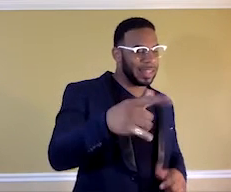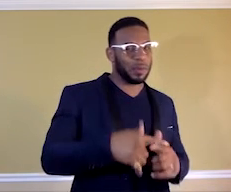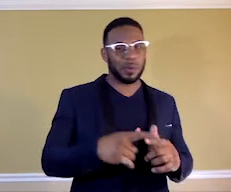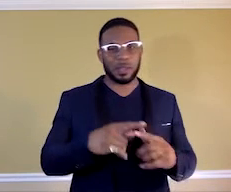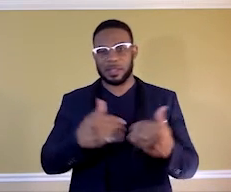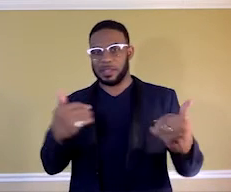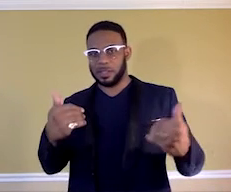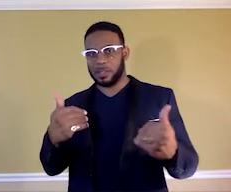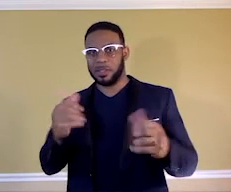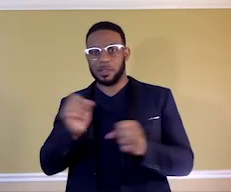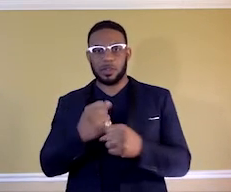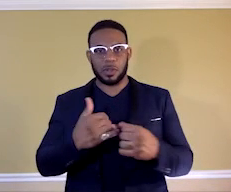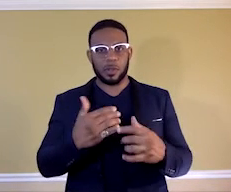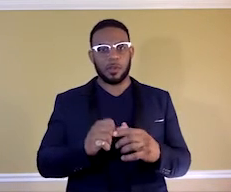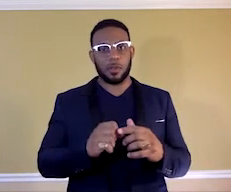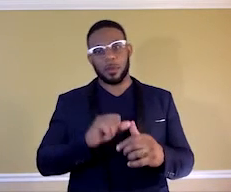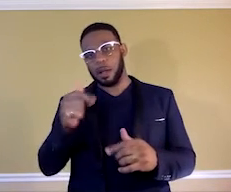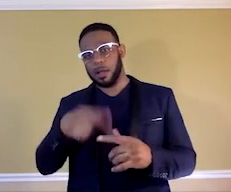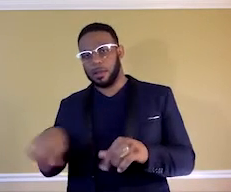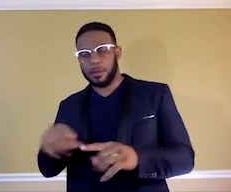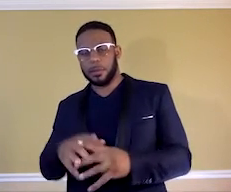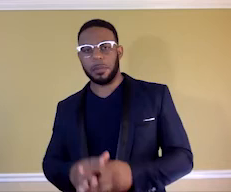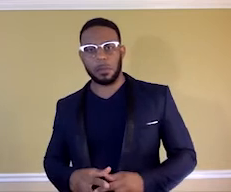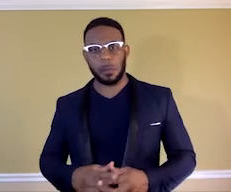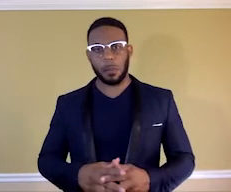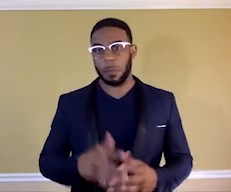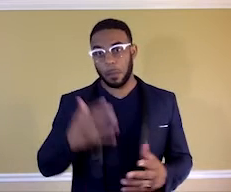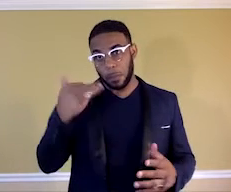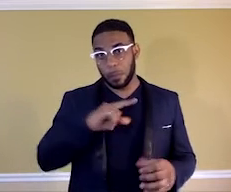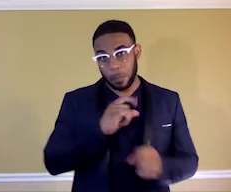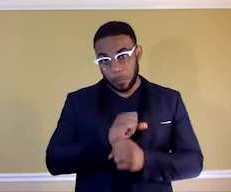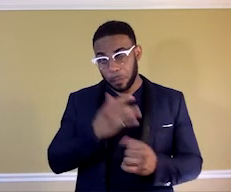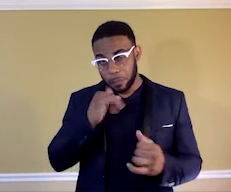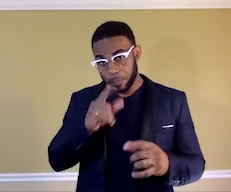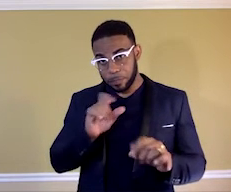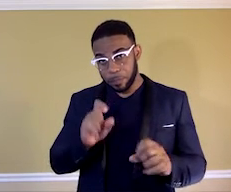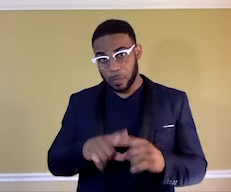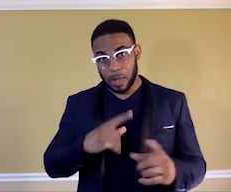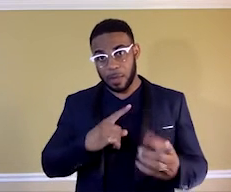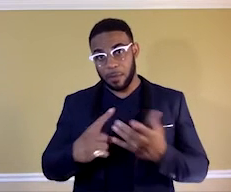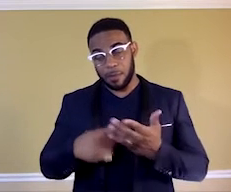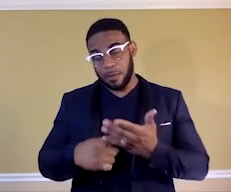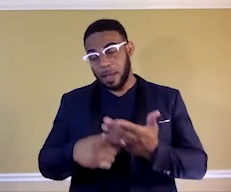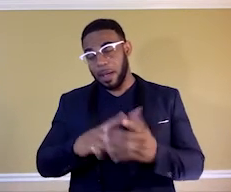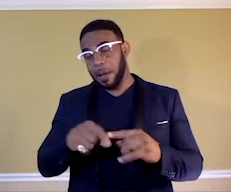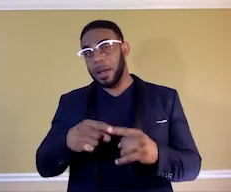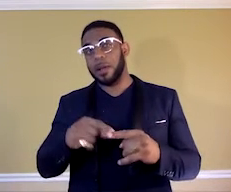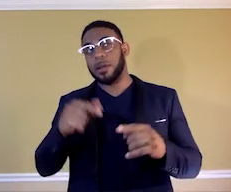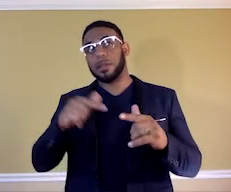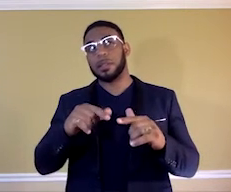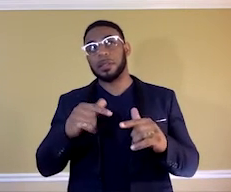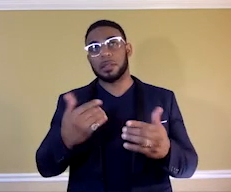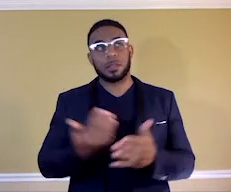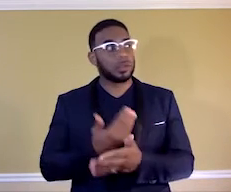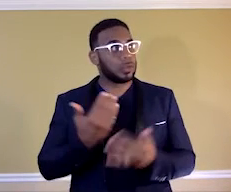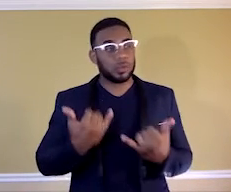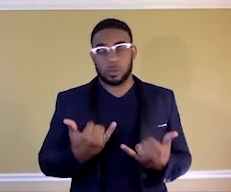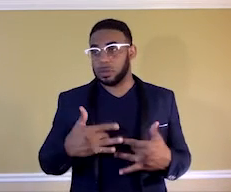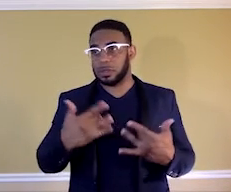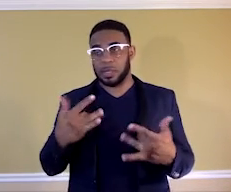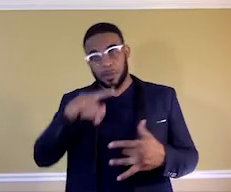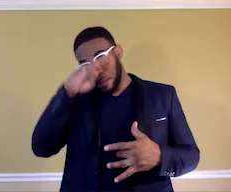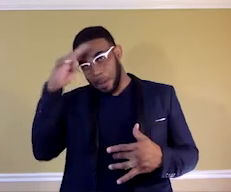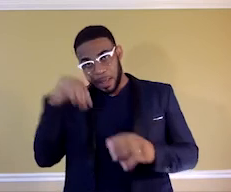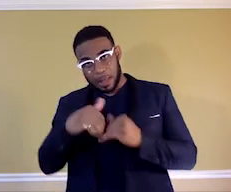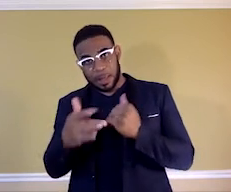distinguishes creators from others. So if we're truly going to be able to have a conversation about the contemporary state of Blackness and